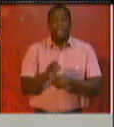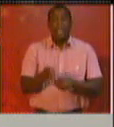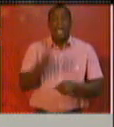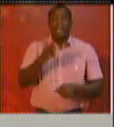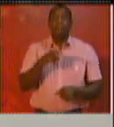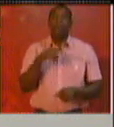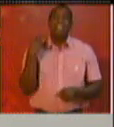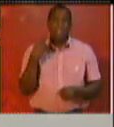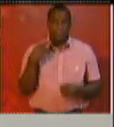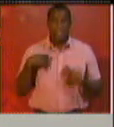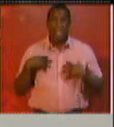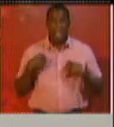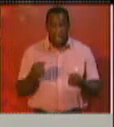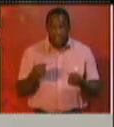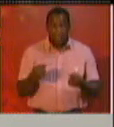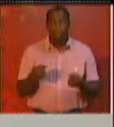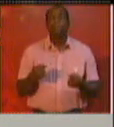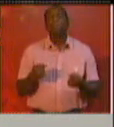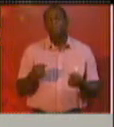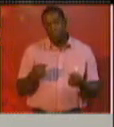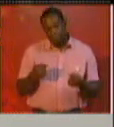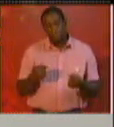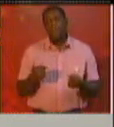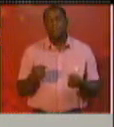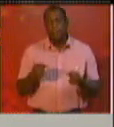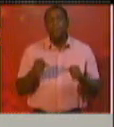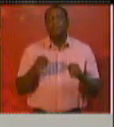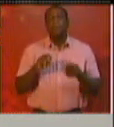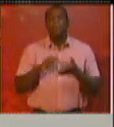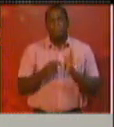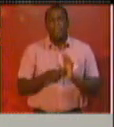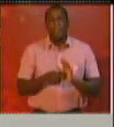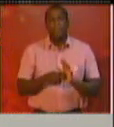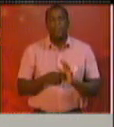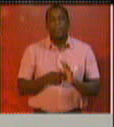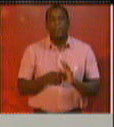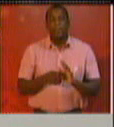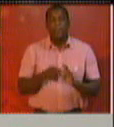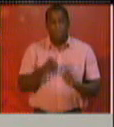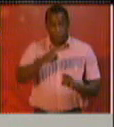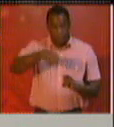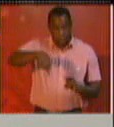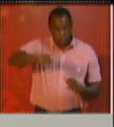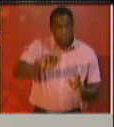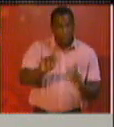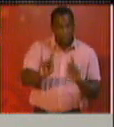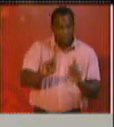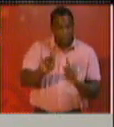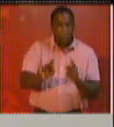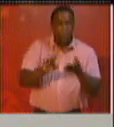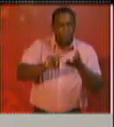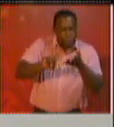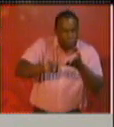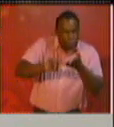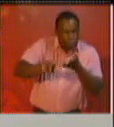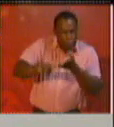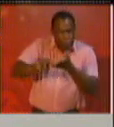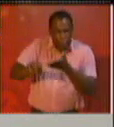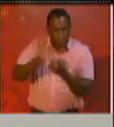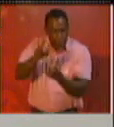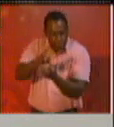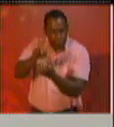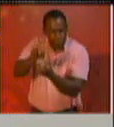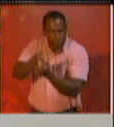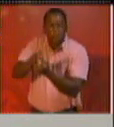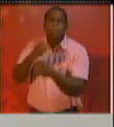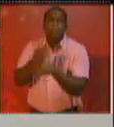you would want to approach those individuals with the relevant care. So there's a certain amount of assessment that will be taking